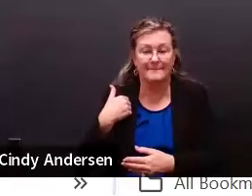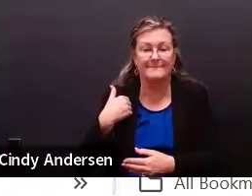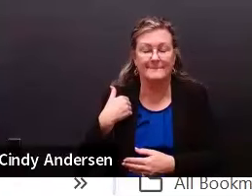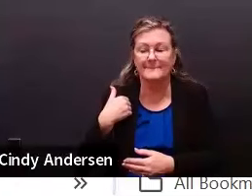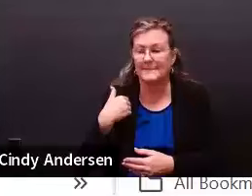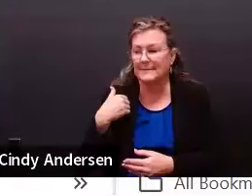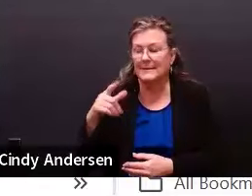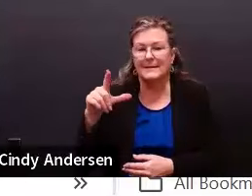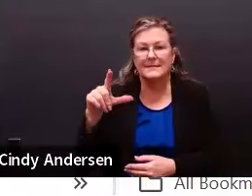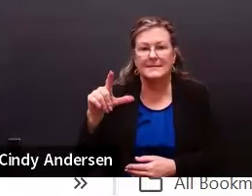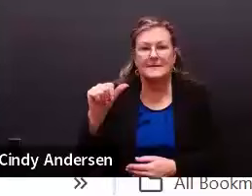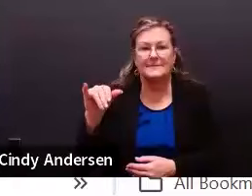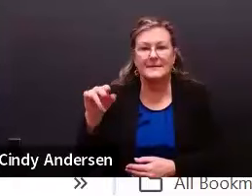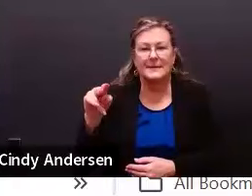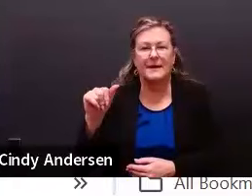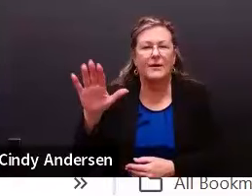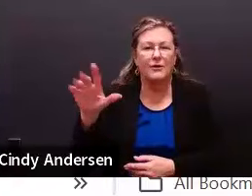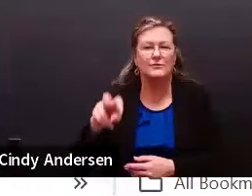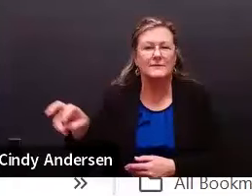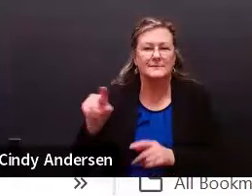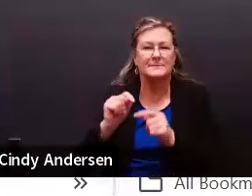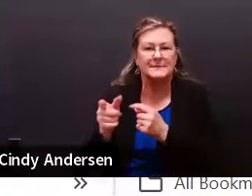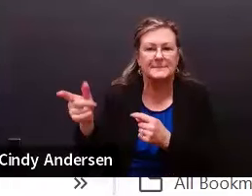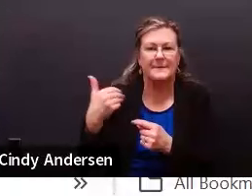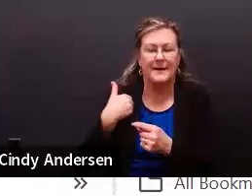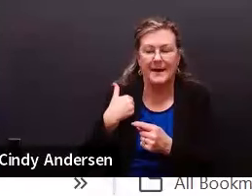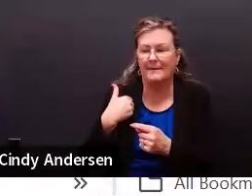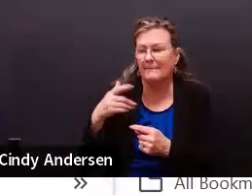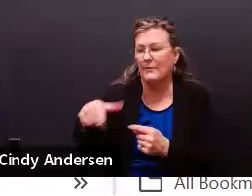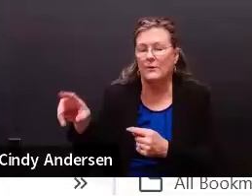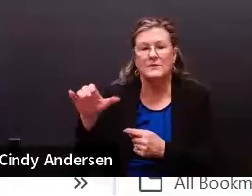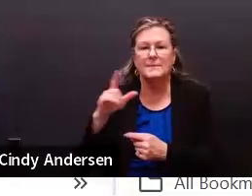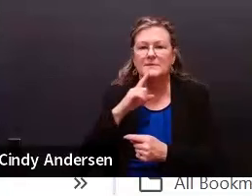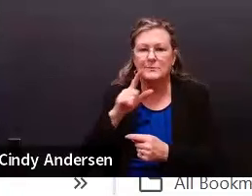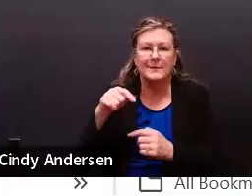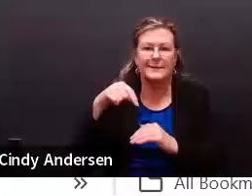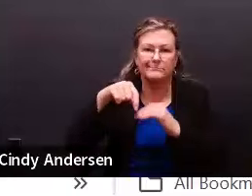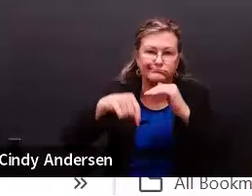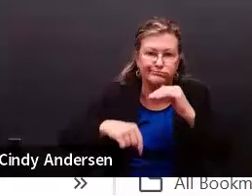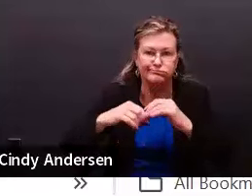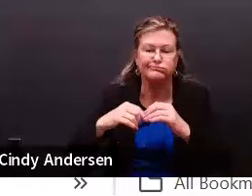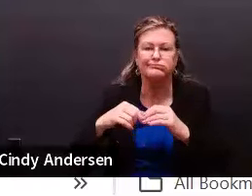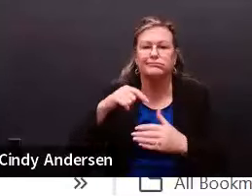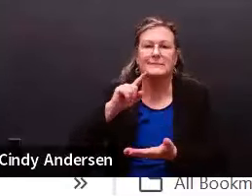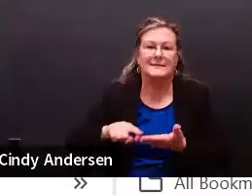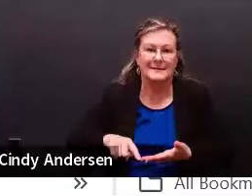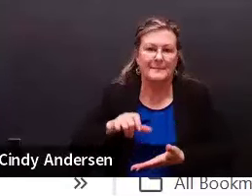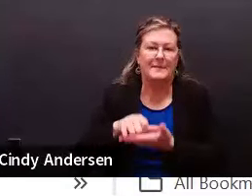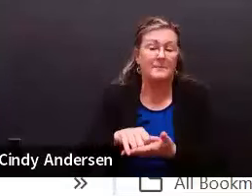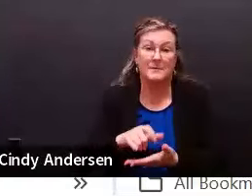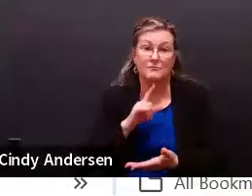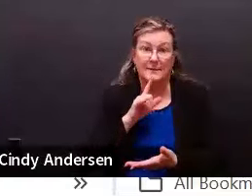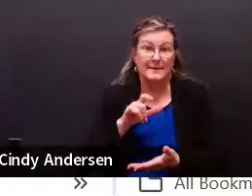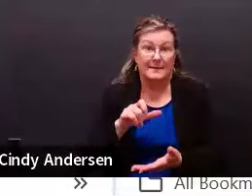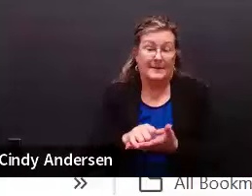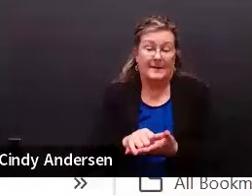that Lavinia, her transition team has that digs a little bit deeper into that. But that really is where we're at